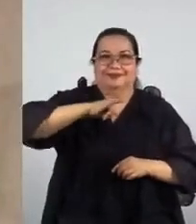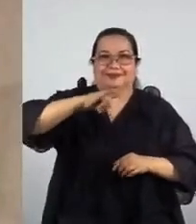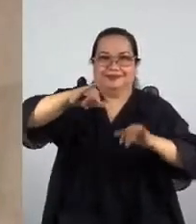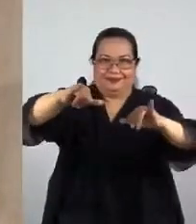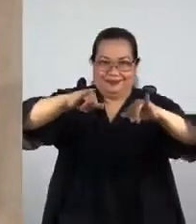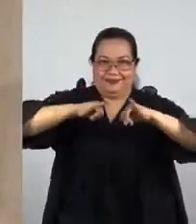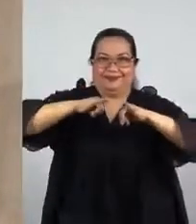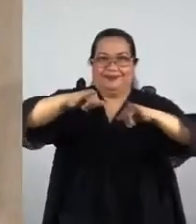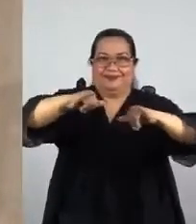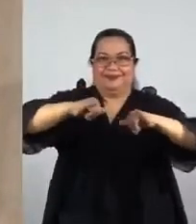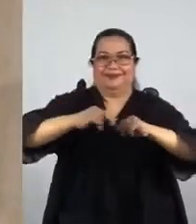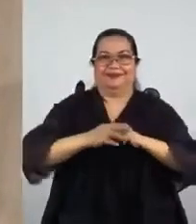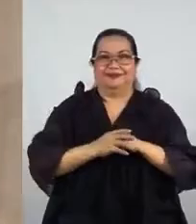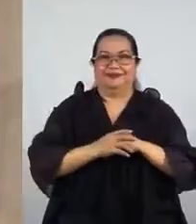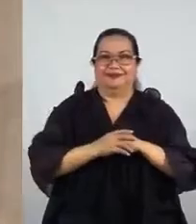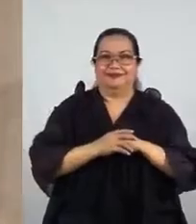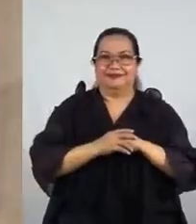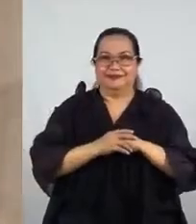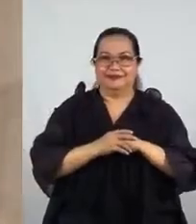let us also